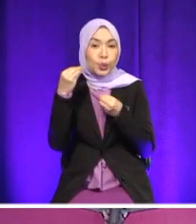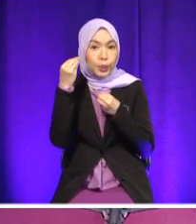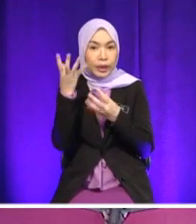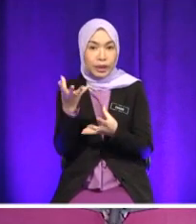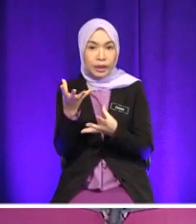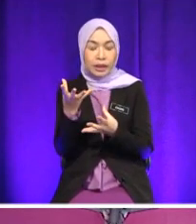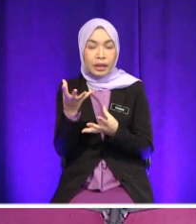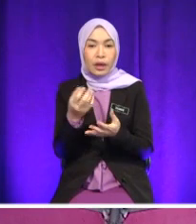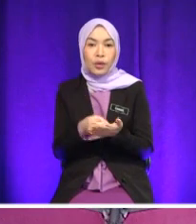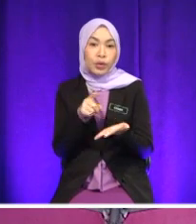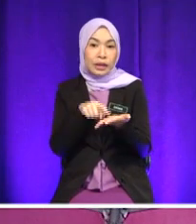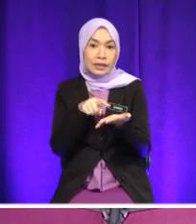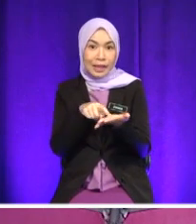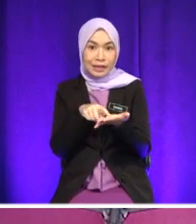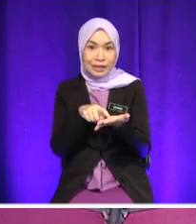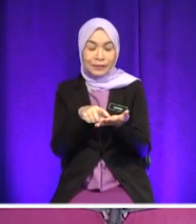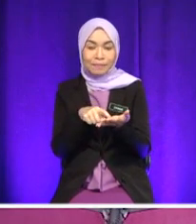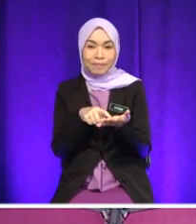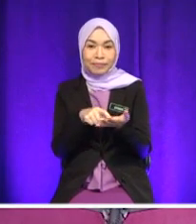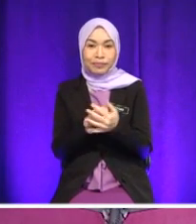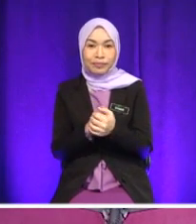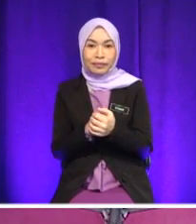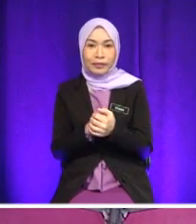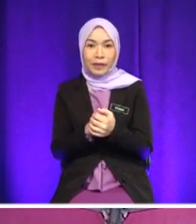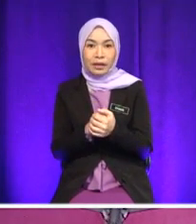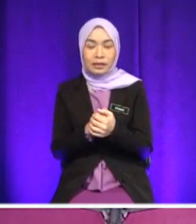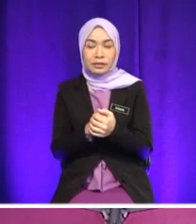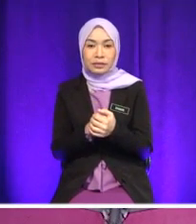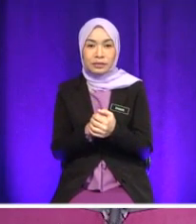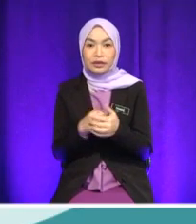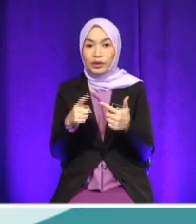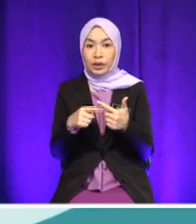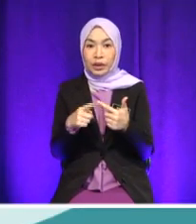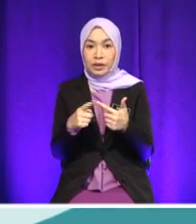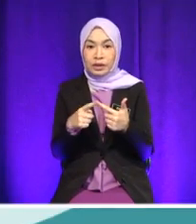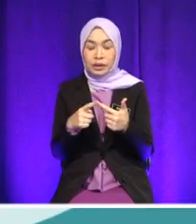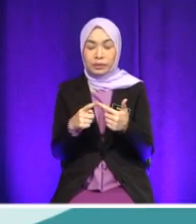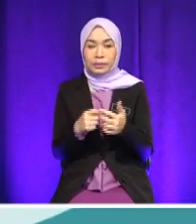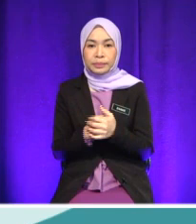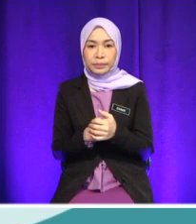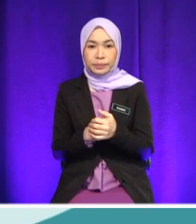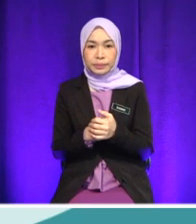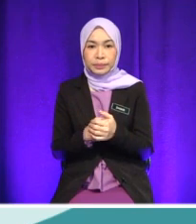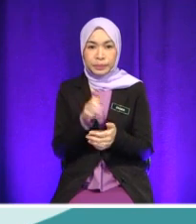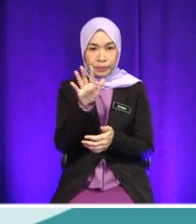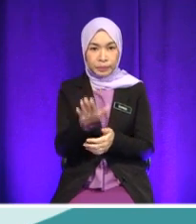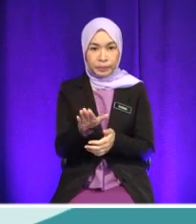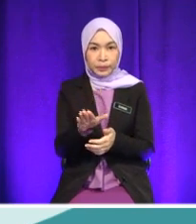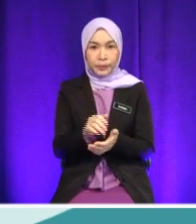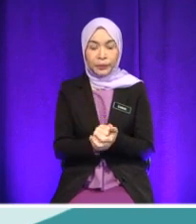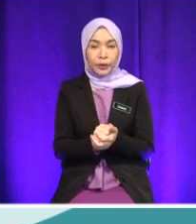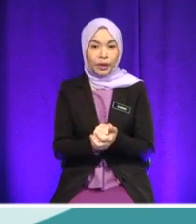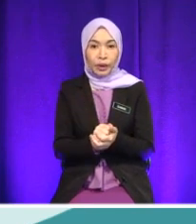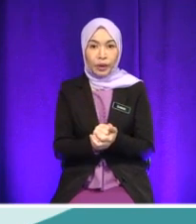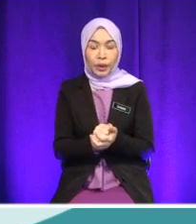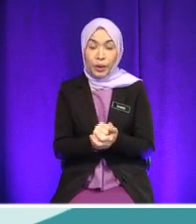your discussion with your friends, okay? And then let's look at the second one, right? You're absolutely right.